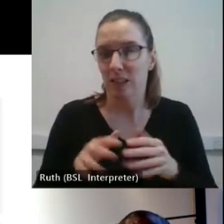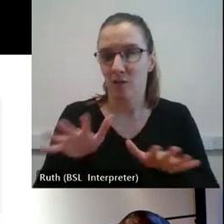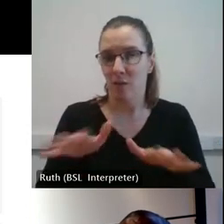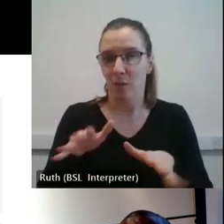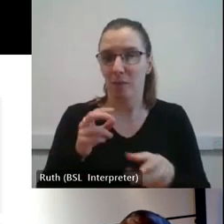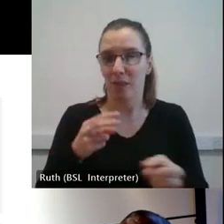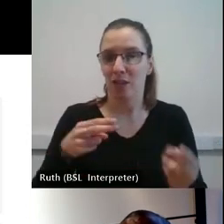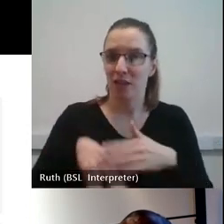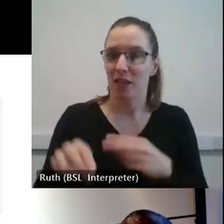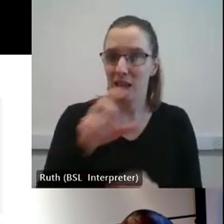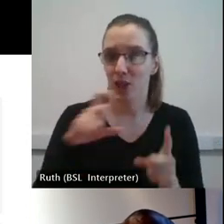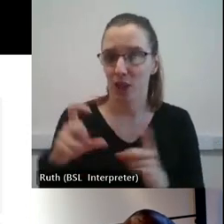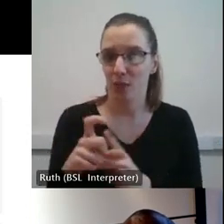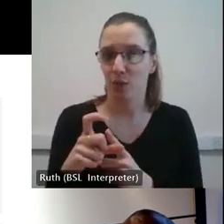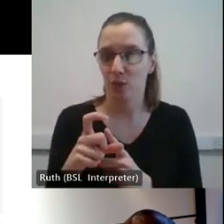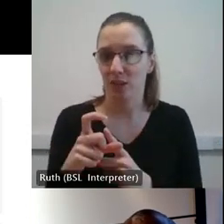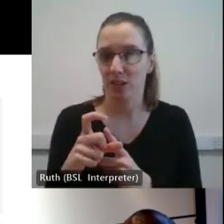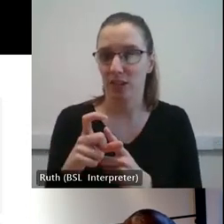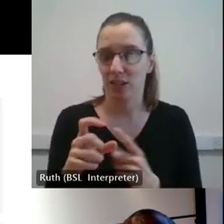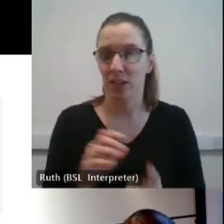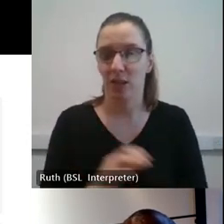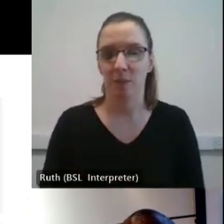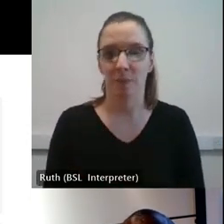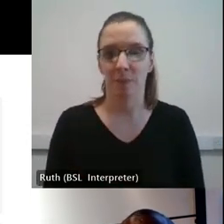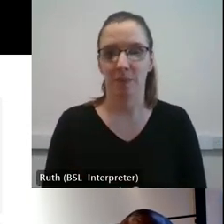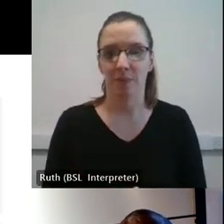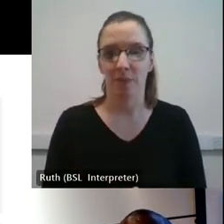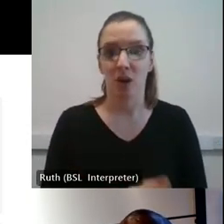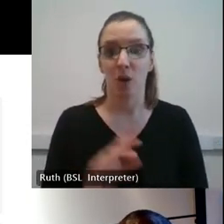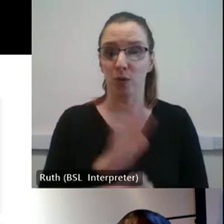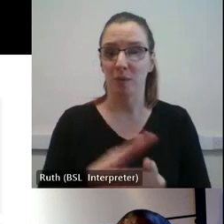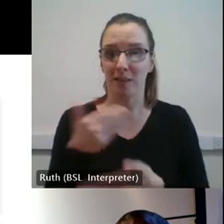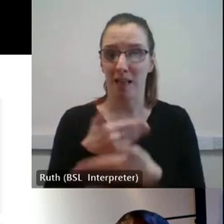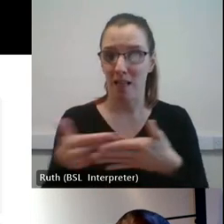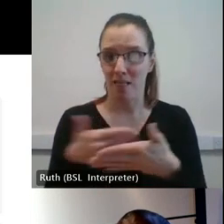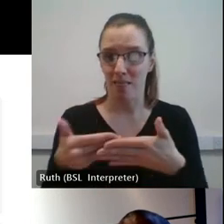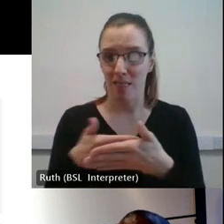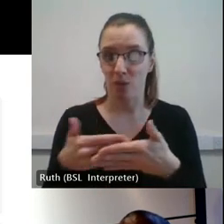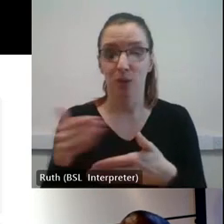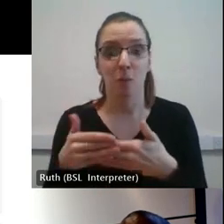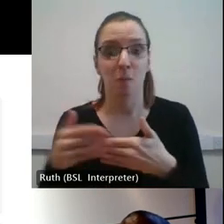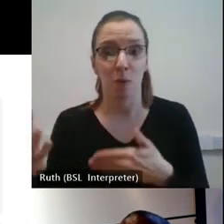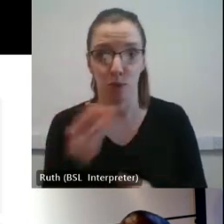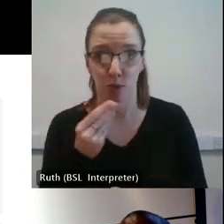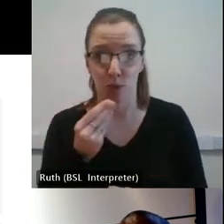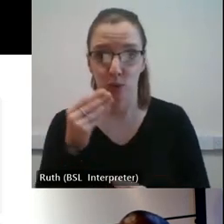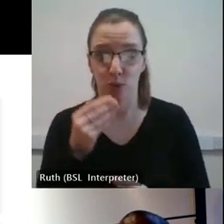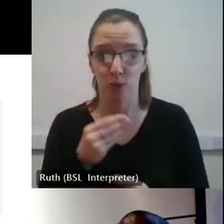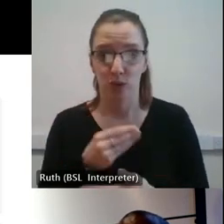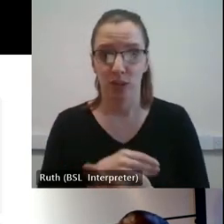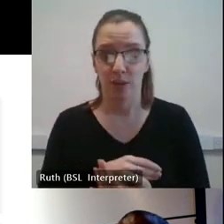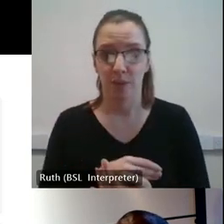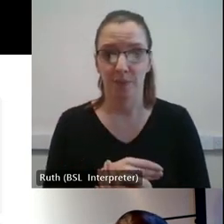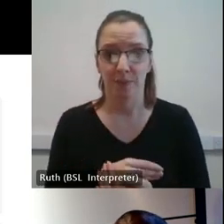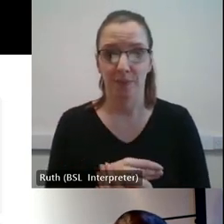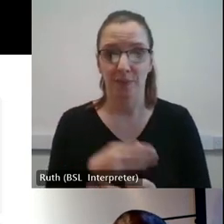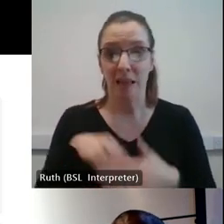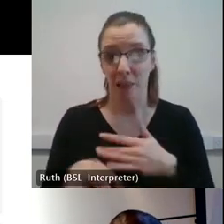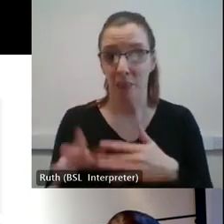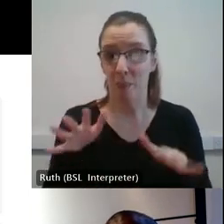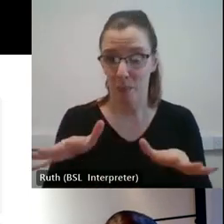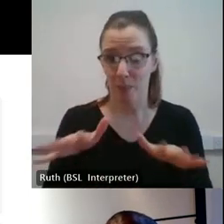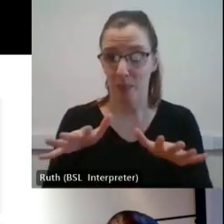the community, and also capture the languages that are most used within the